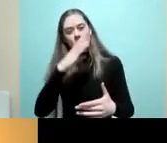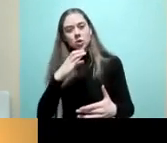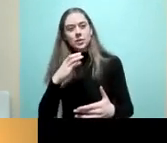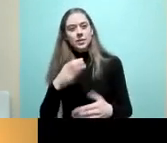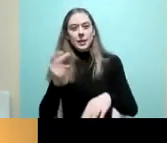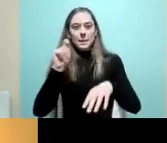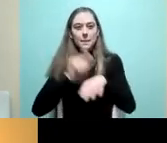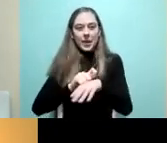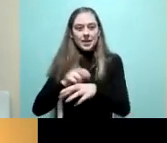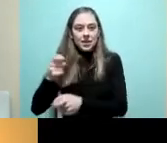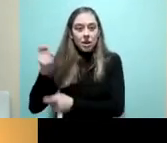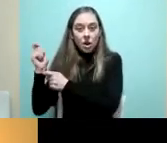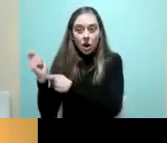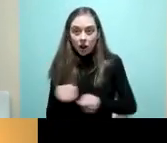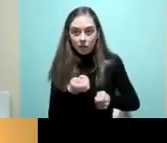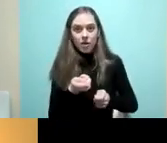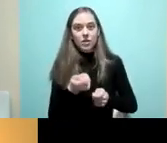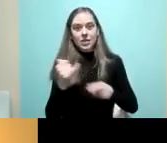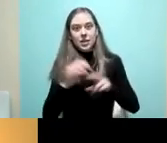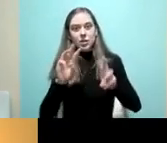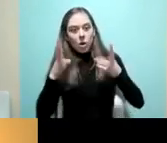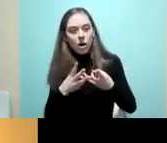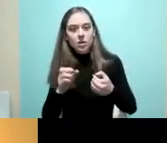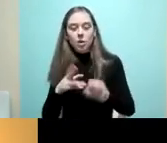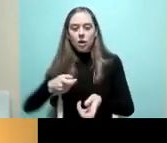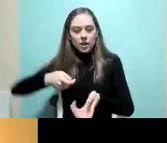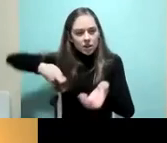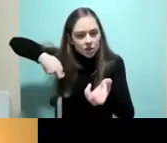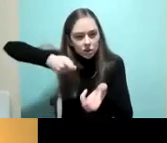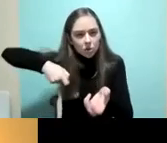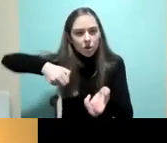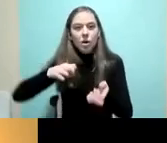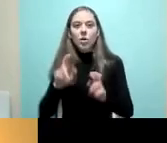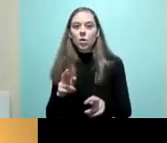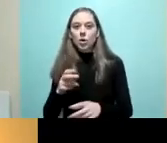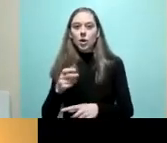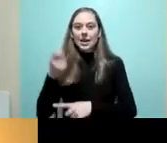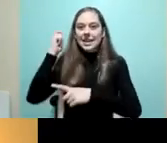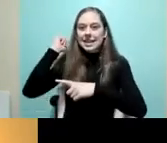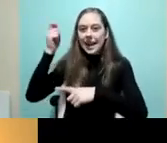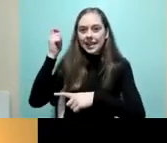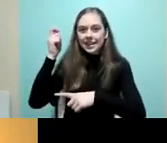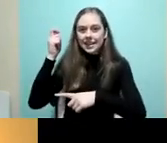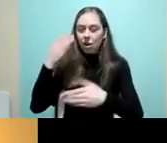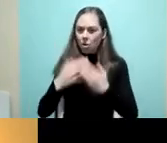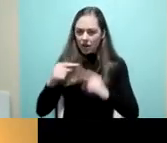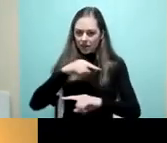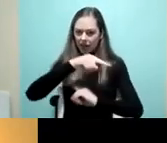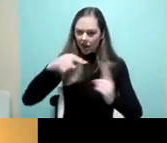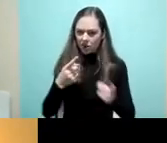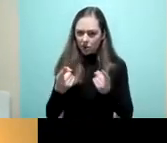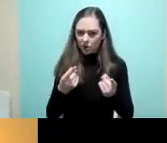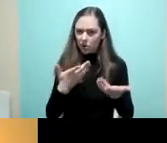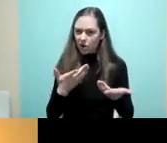snooker players in the world, the best tennis players in the world. What do? They don't do anything other than just swinging at